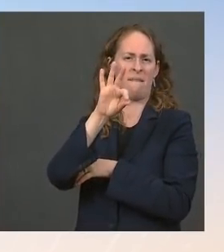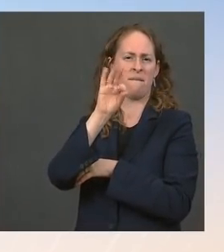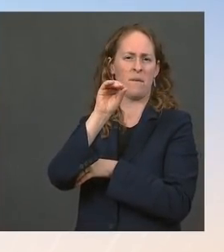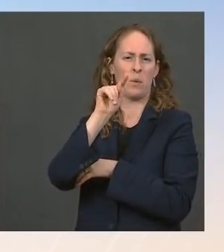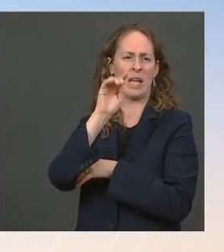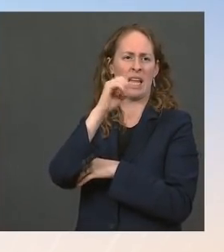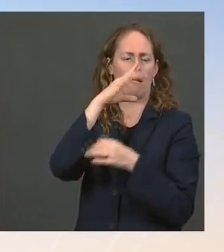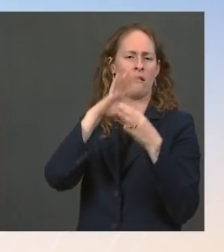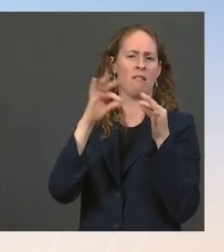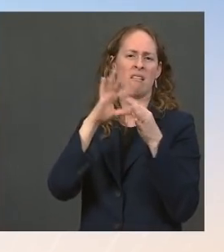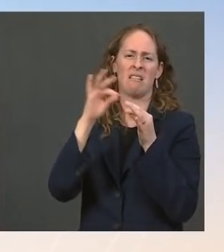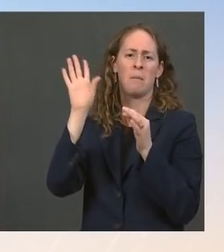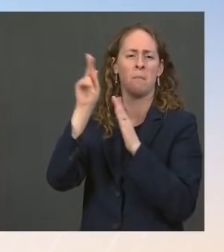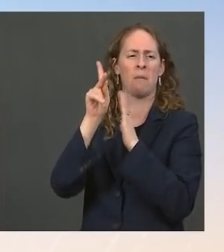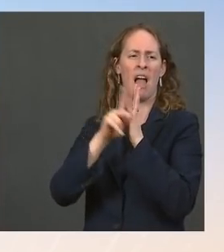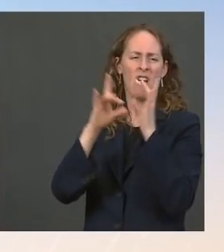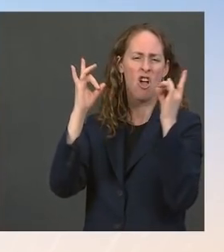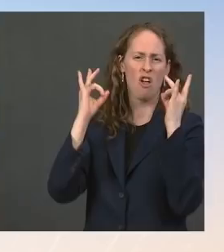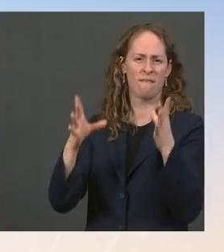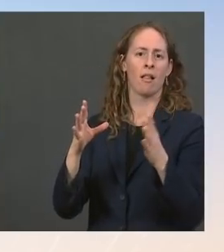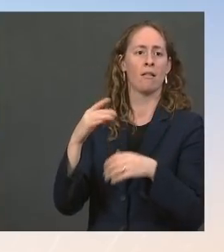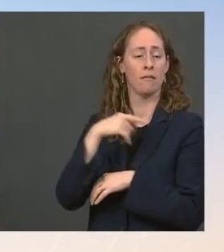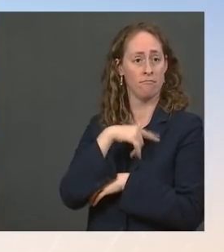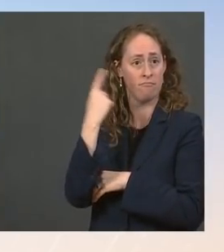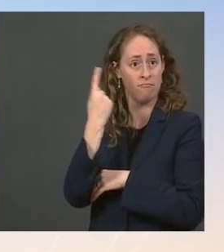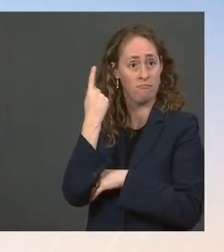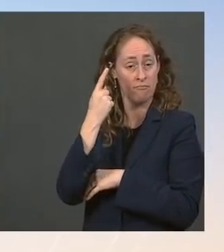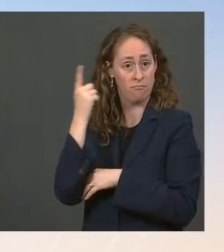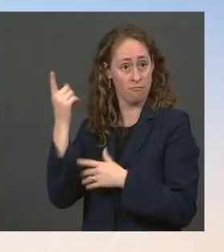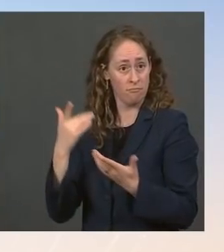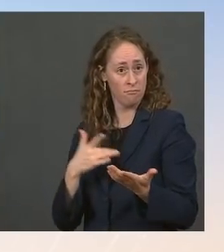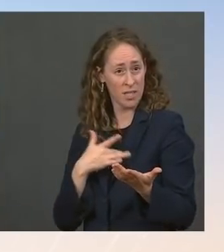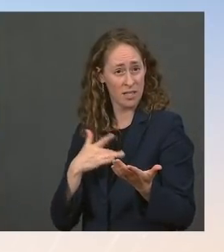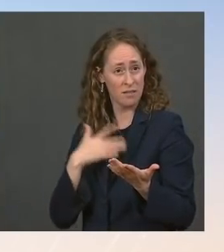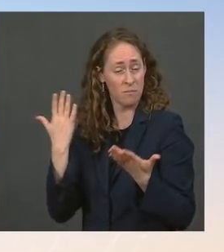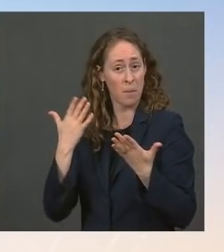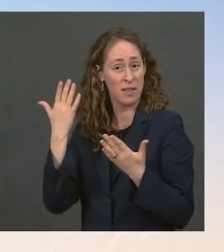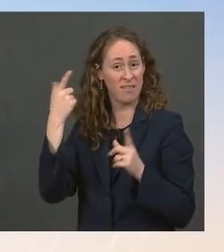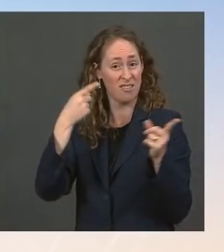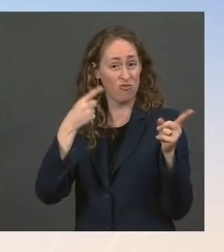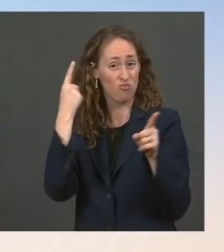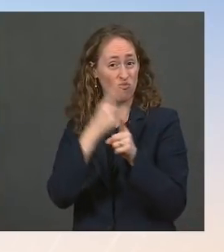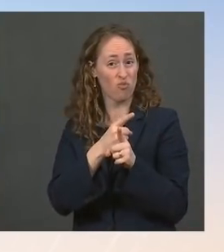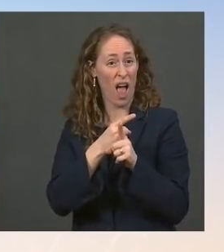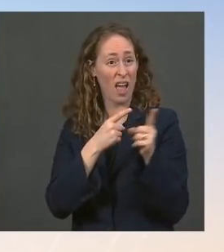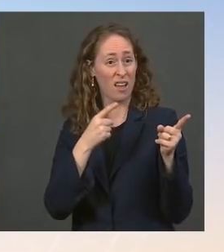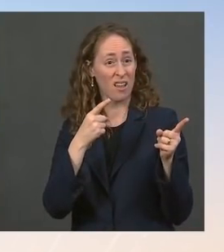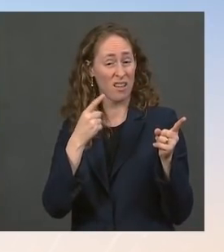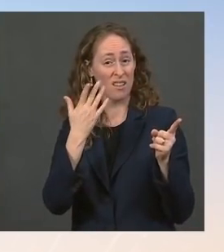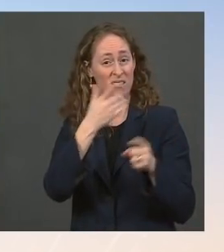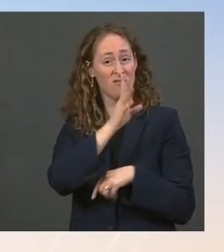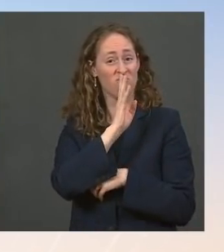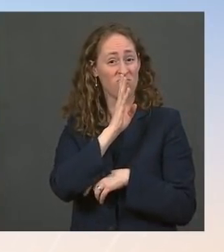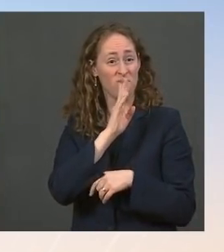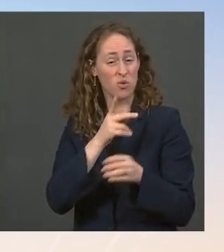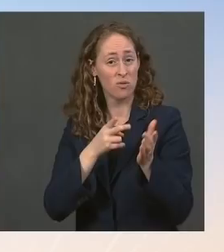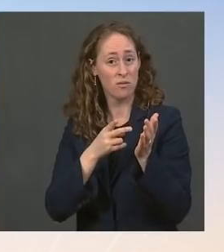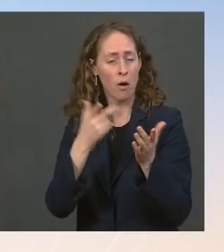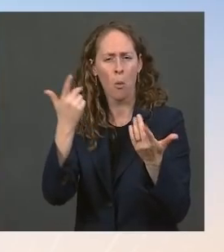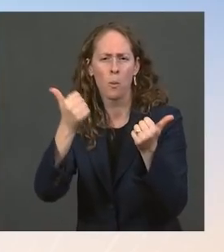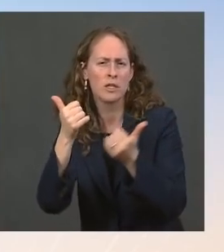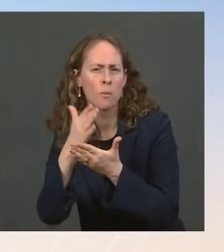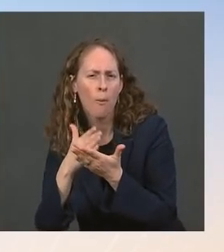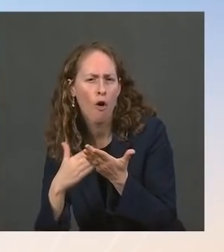saying rings true, has some sort of point that he believes is true? Which aspect?